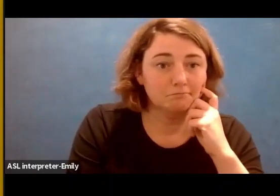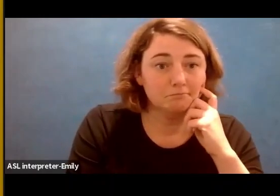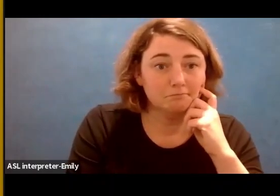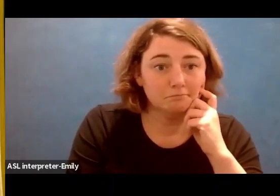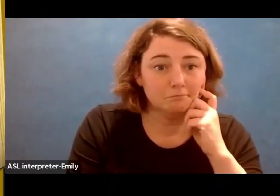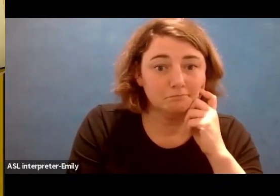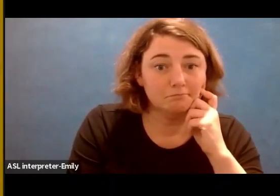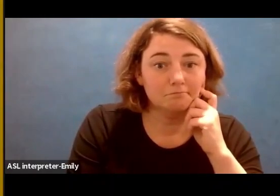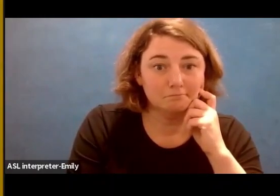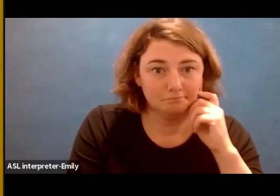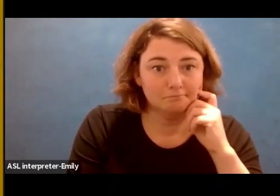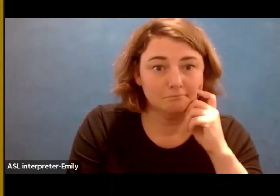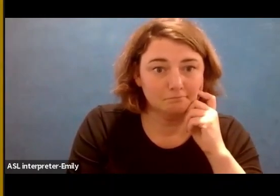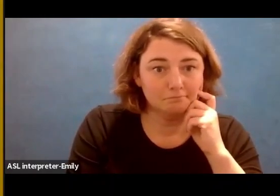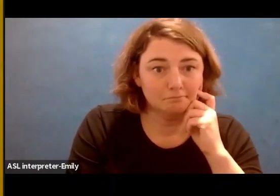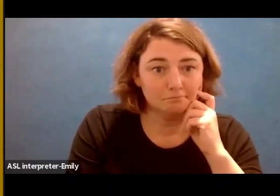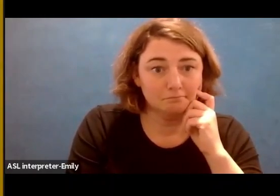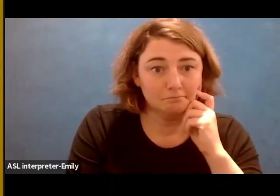And next slide.